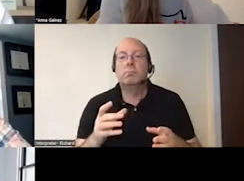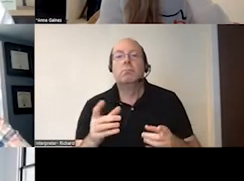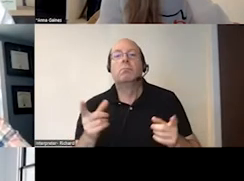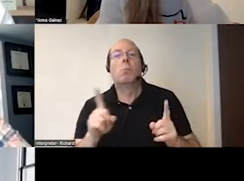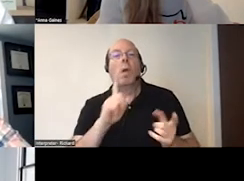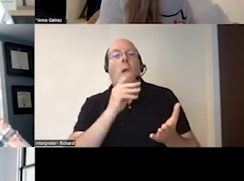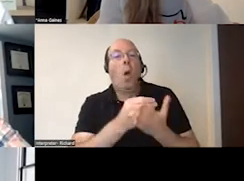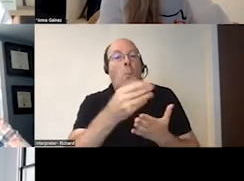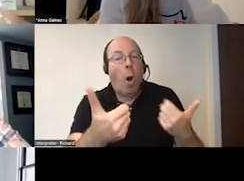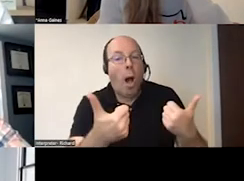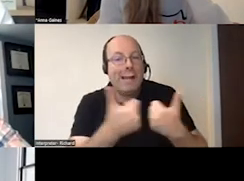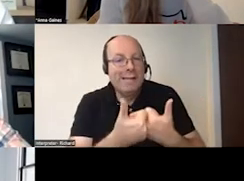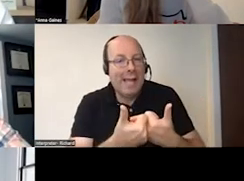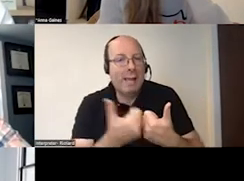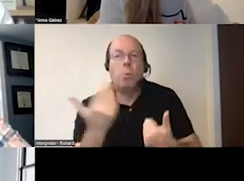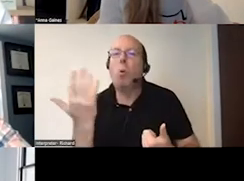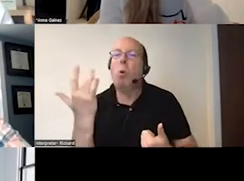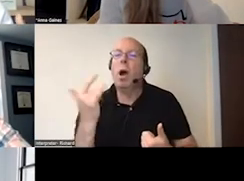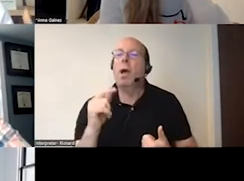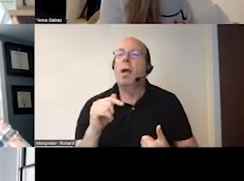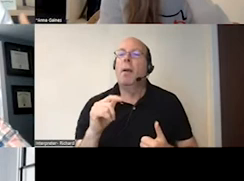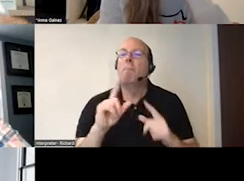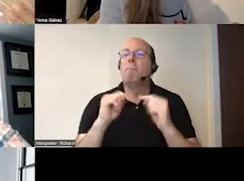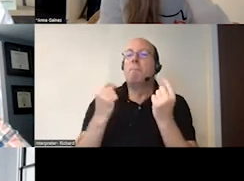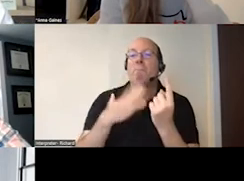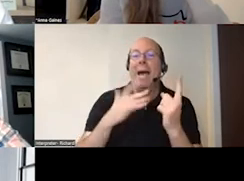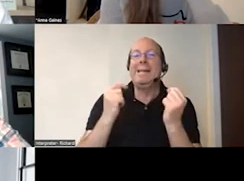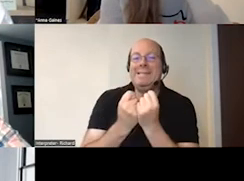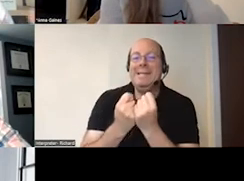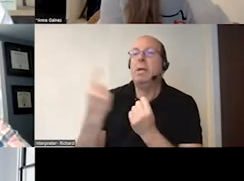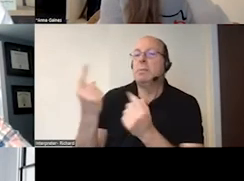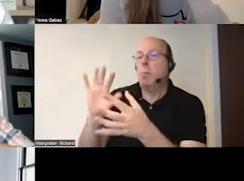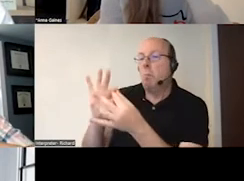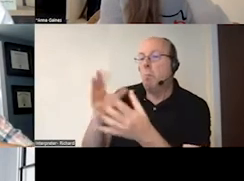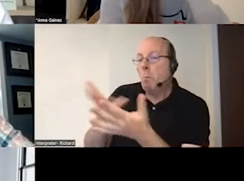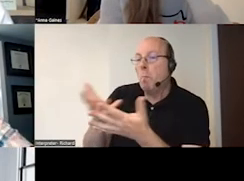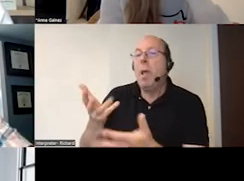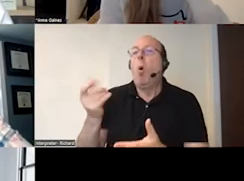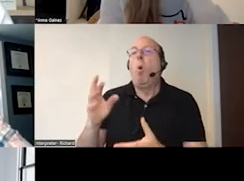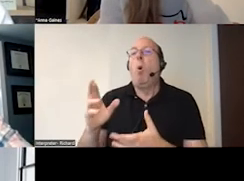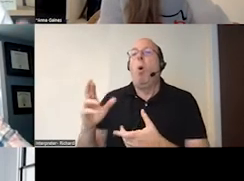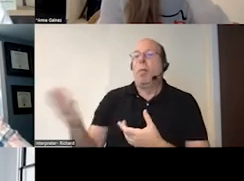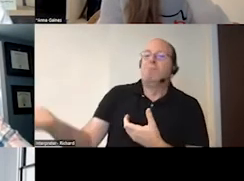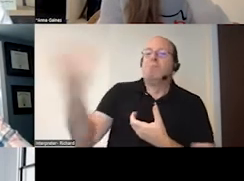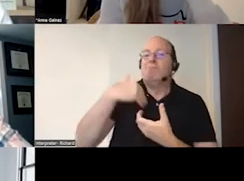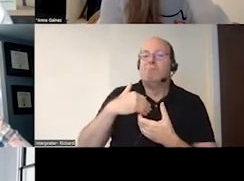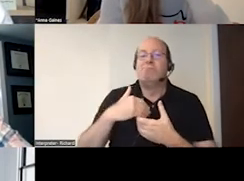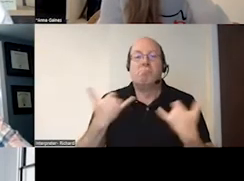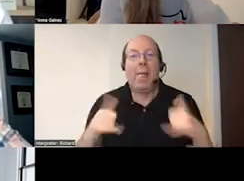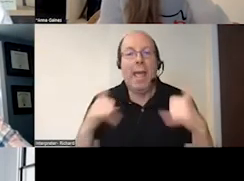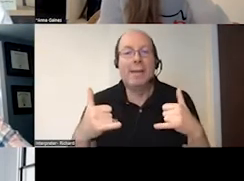bought it, it's probably because they engaged with someone on my team or they've played with us or something. And so I think that for us, we just realized